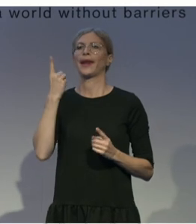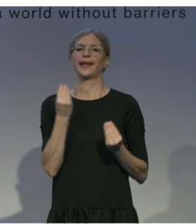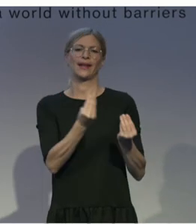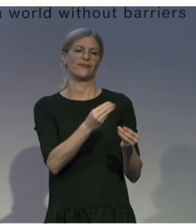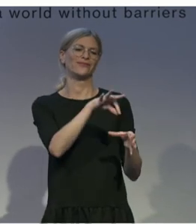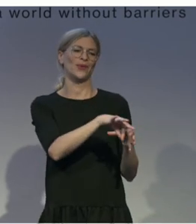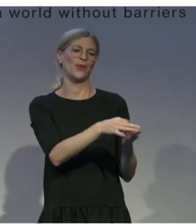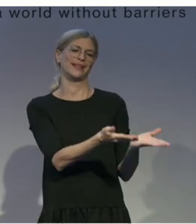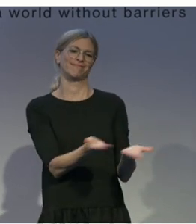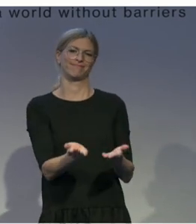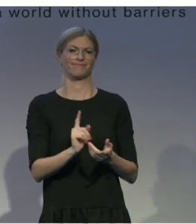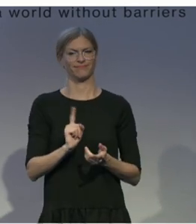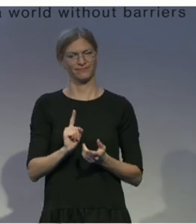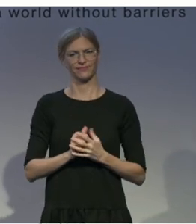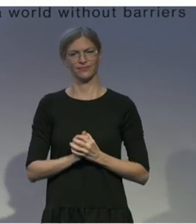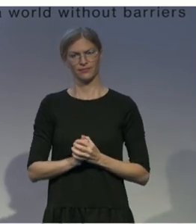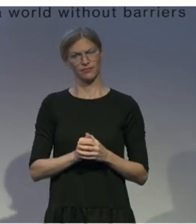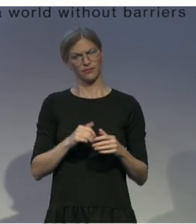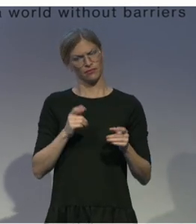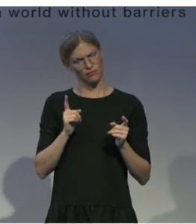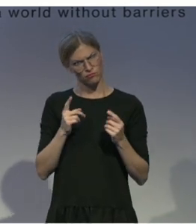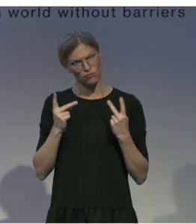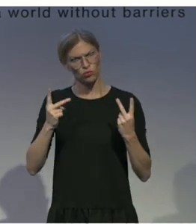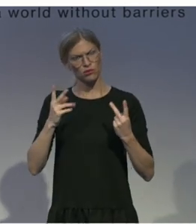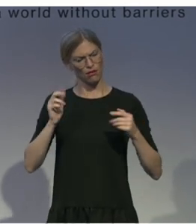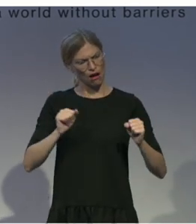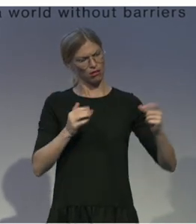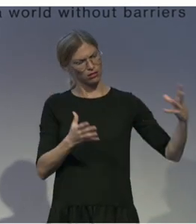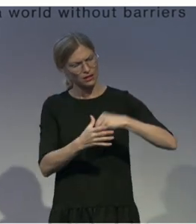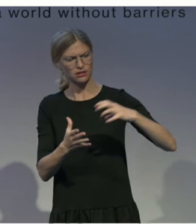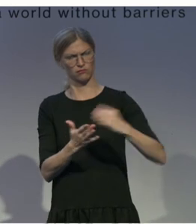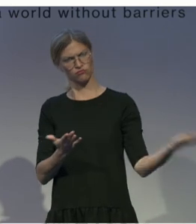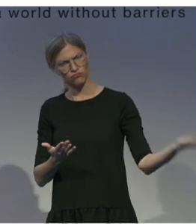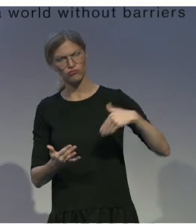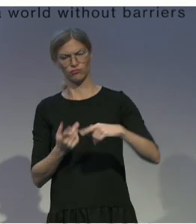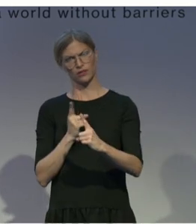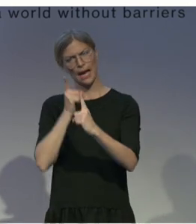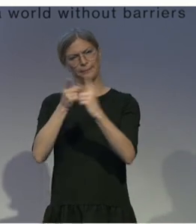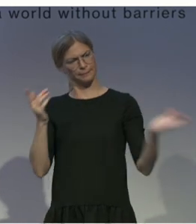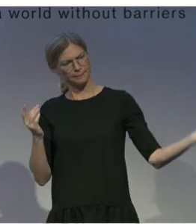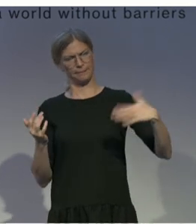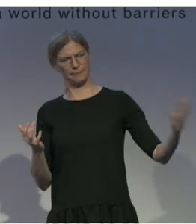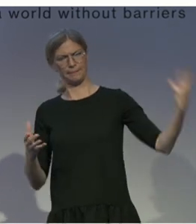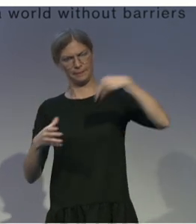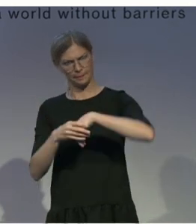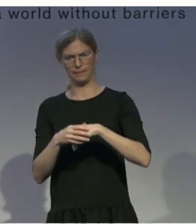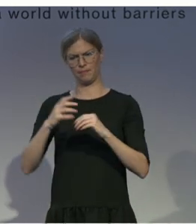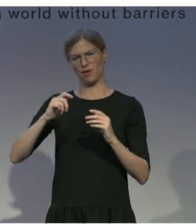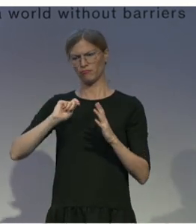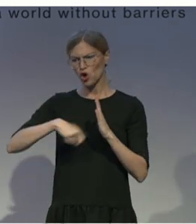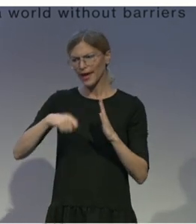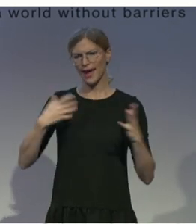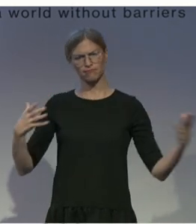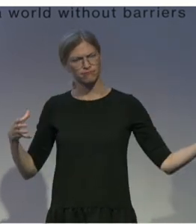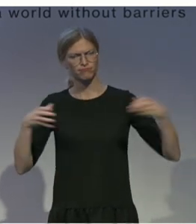some other important activity also apply for the project. For example, data collection for